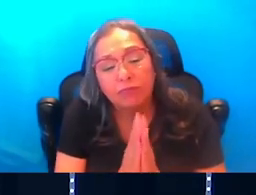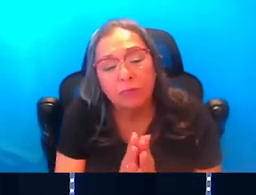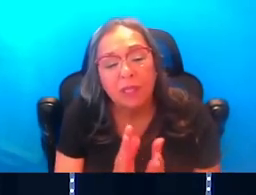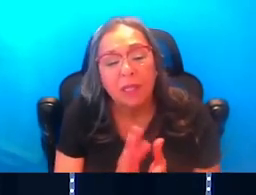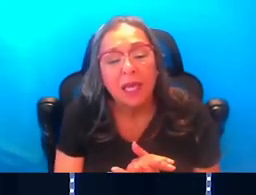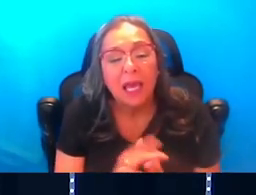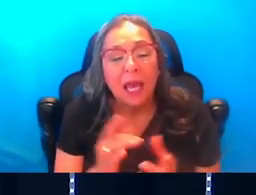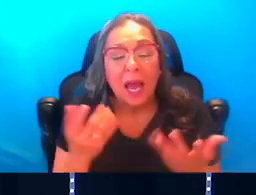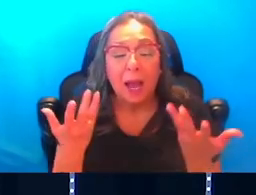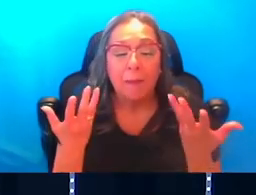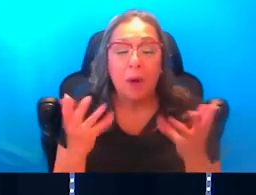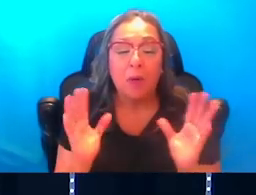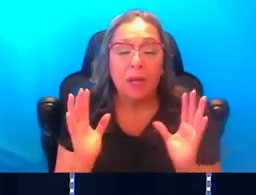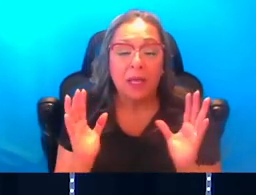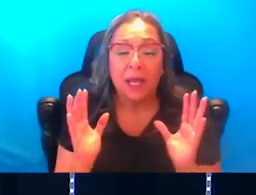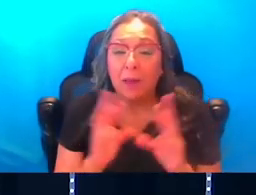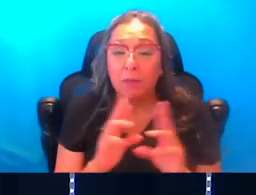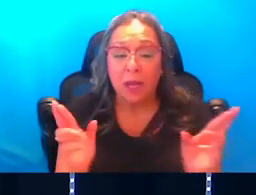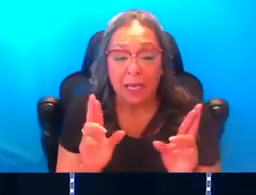And I'm all ready, you know?